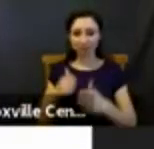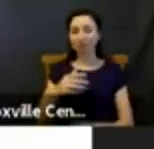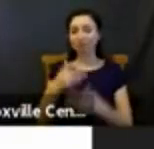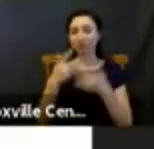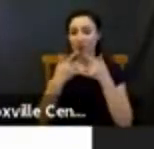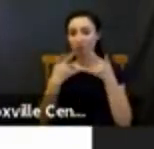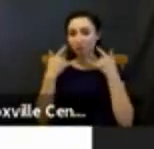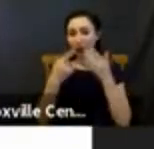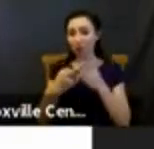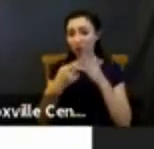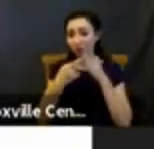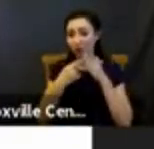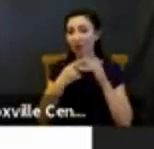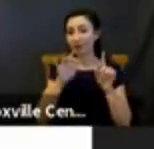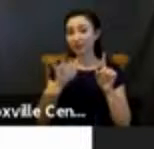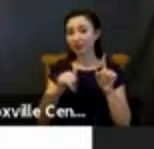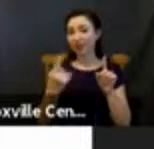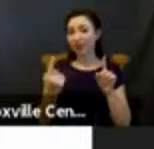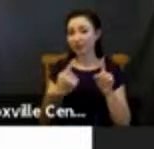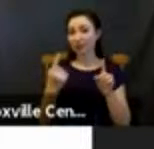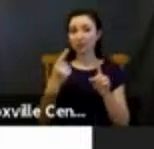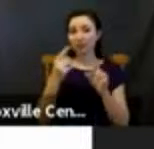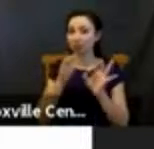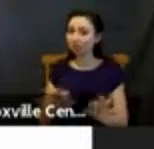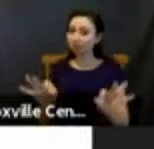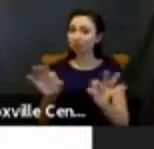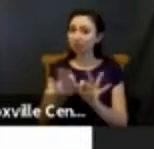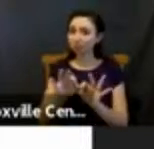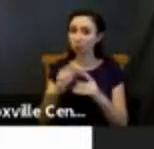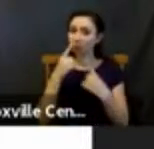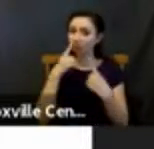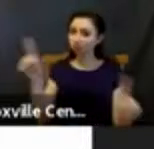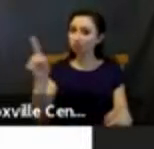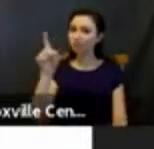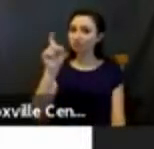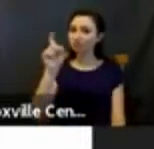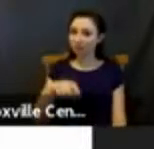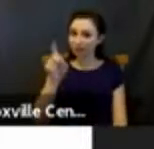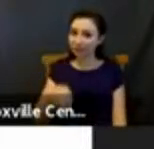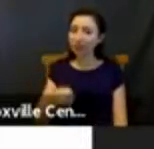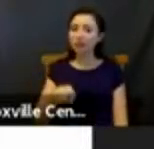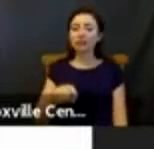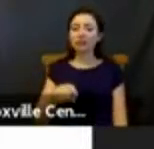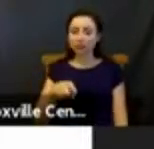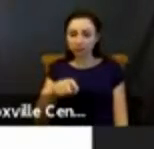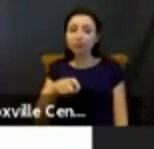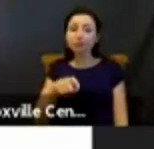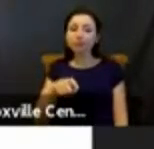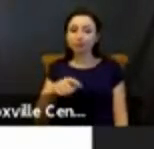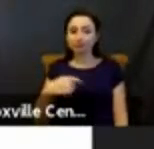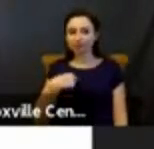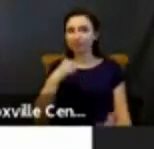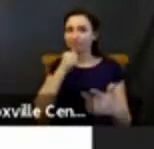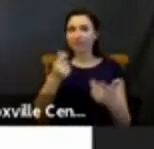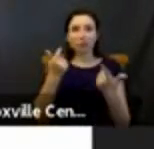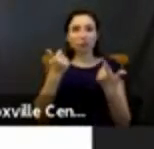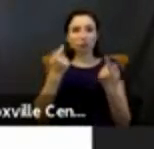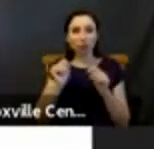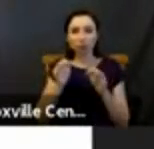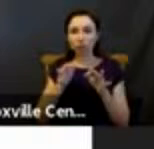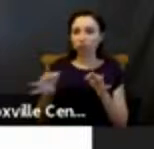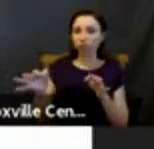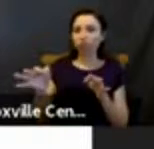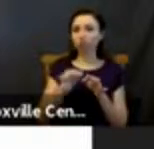stands out as being effective and necessary. And I'm not intending to get ahead of ourselves on talking